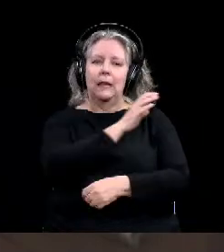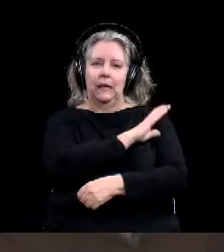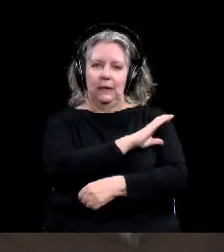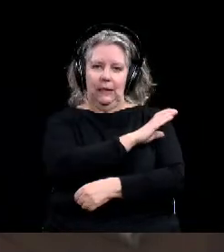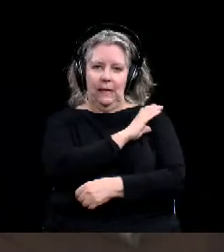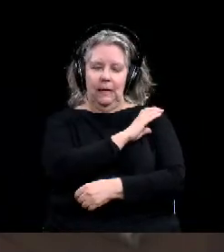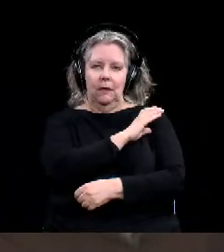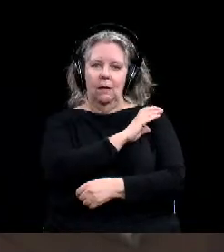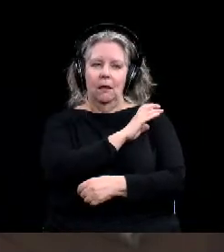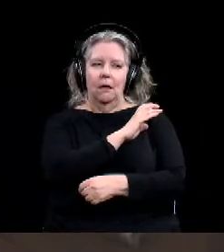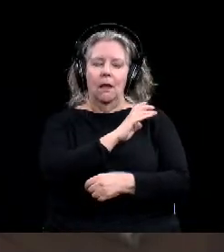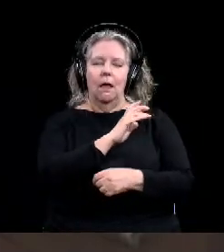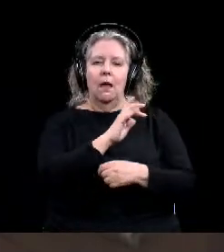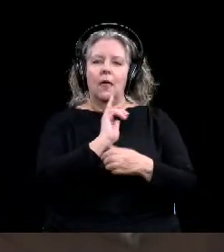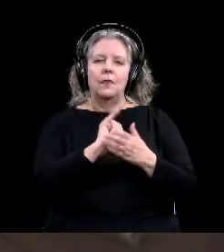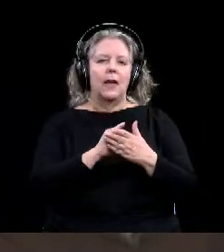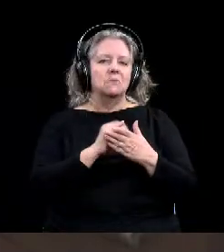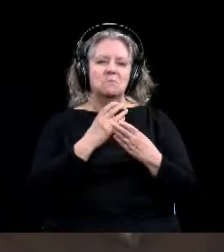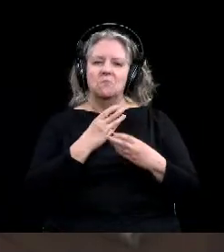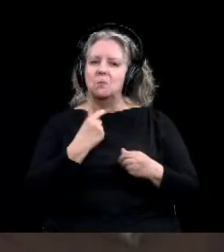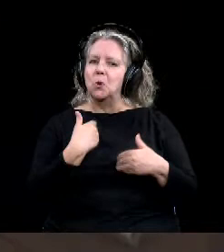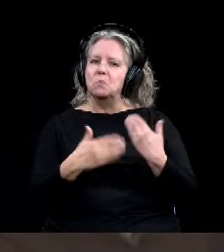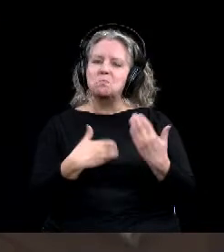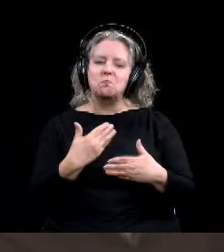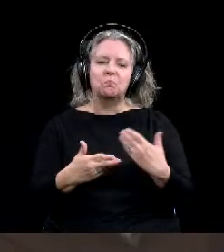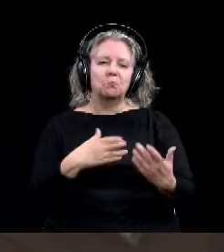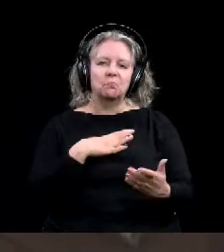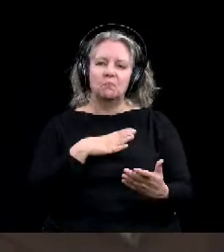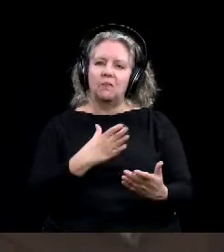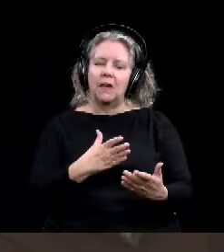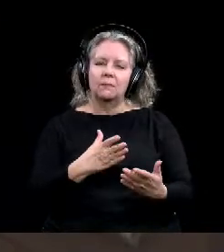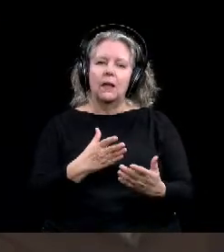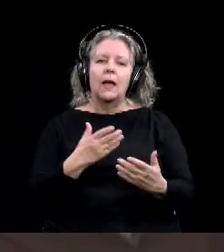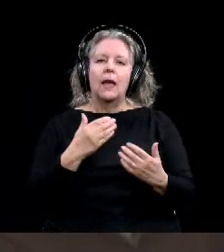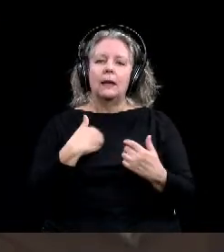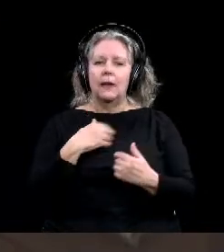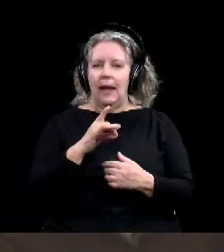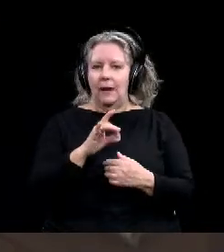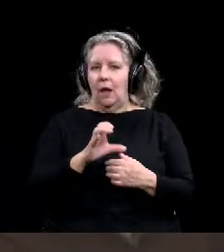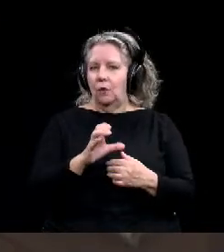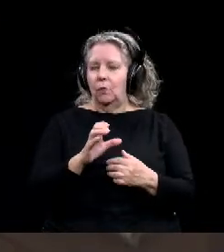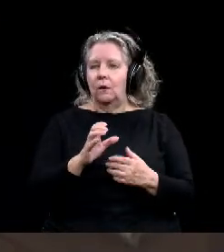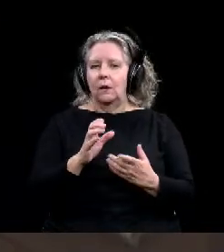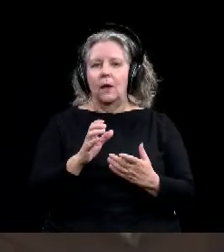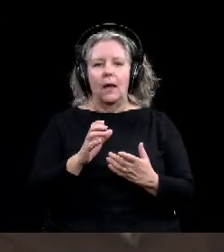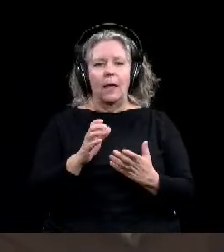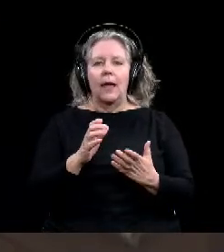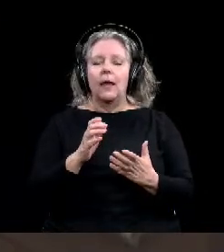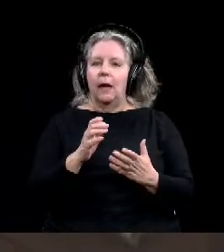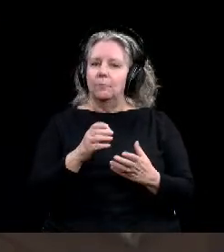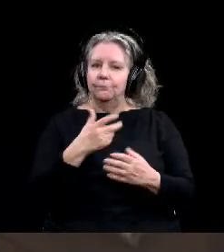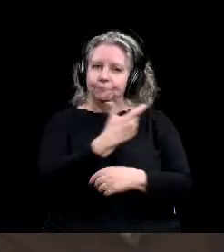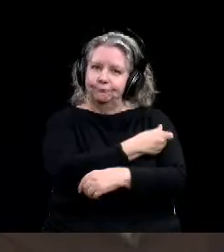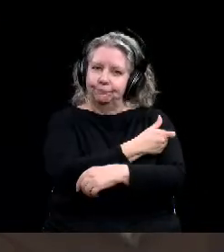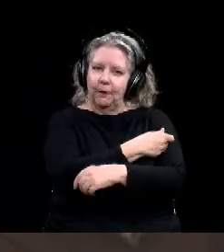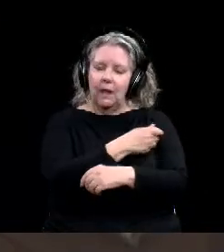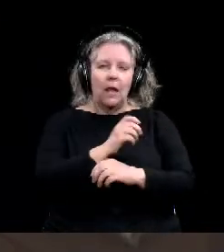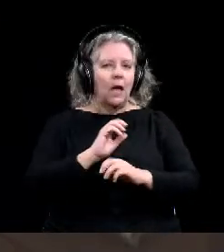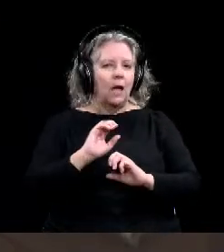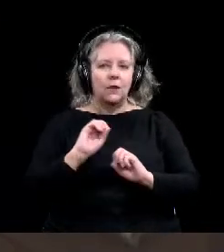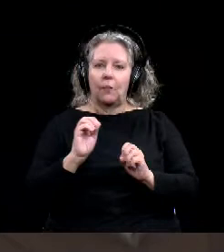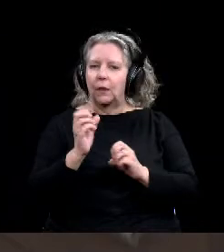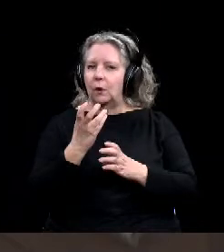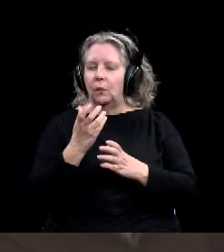1,800 vaccines being administered with no wasted doses. 1,615 of these were first doses and